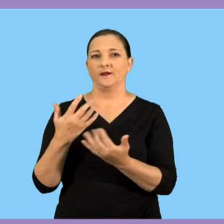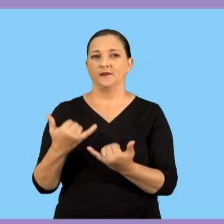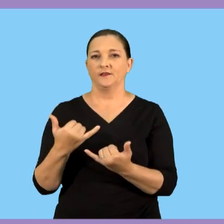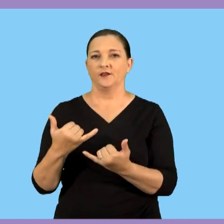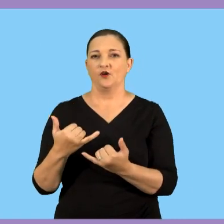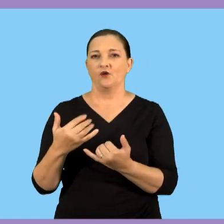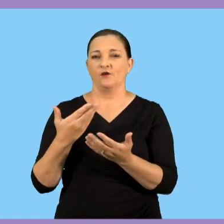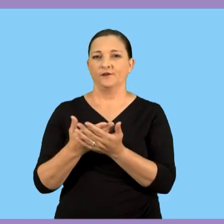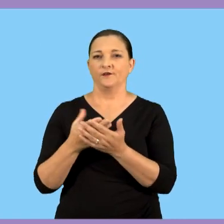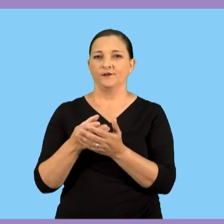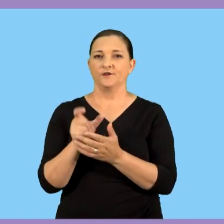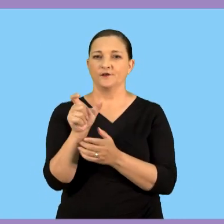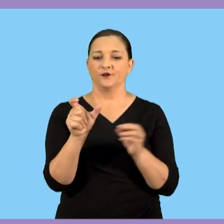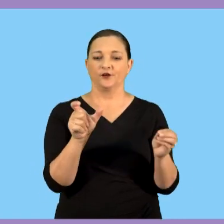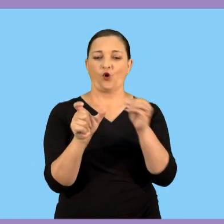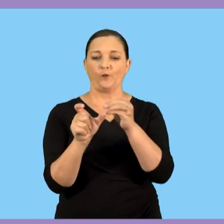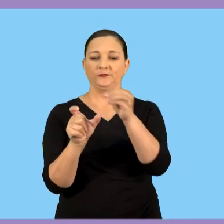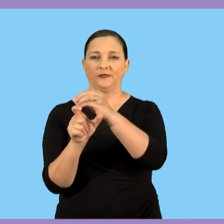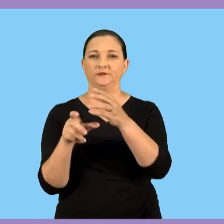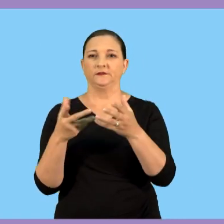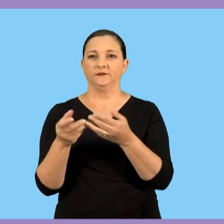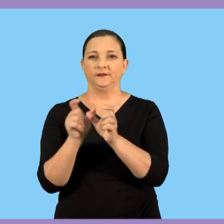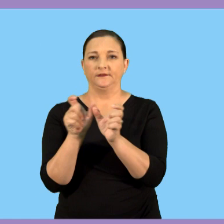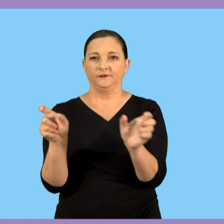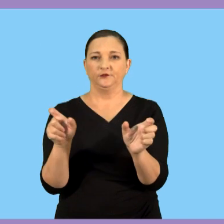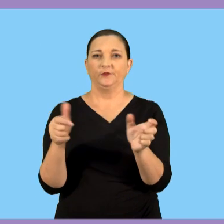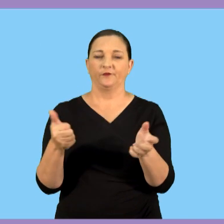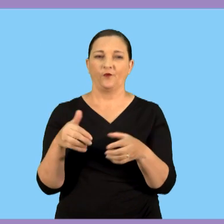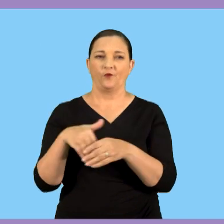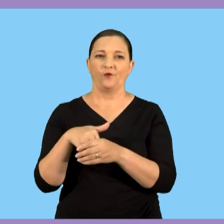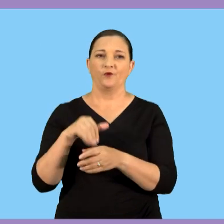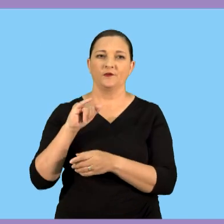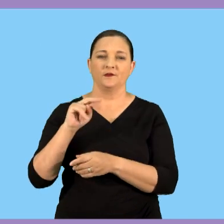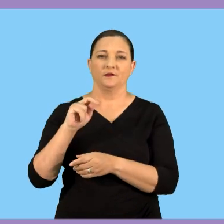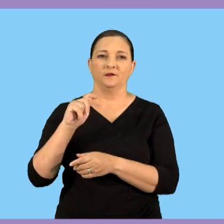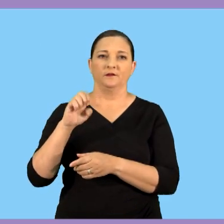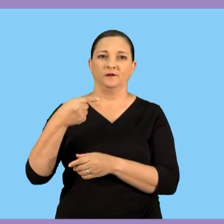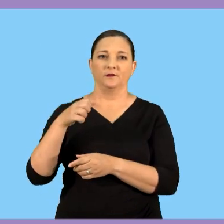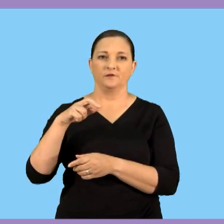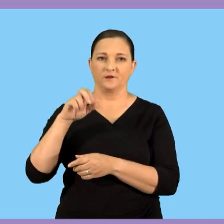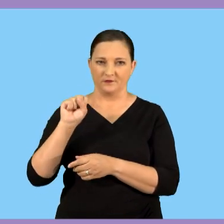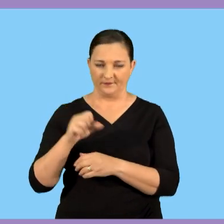the commutative, associative, and distributive properties for integers.